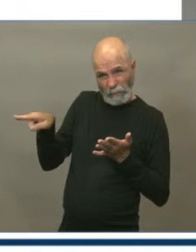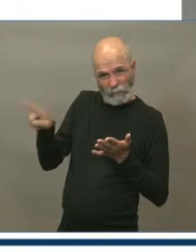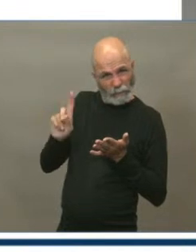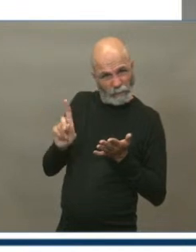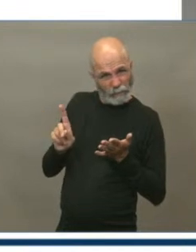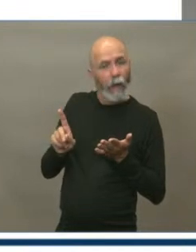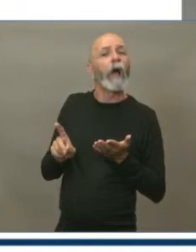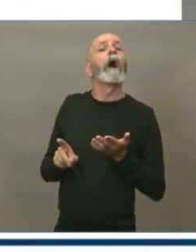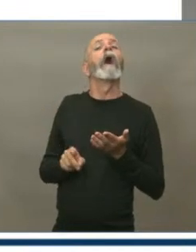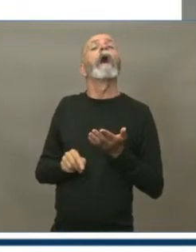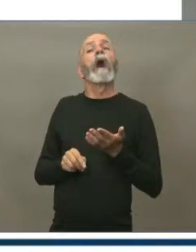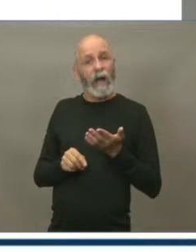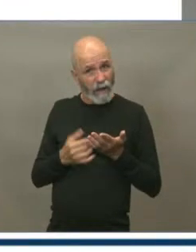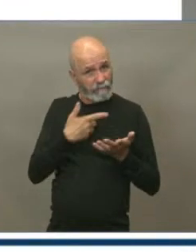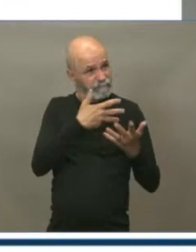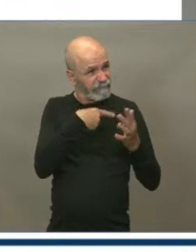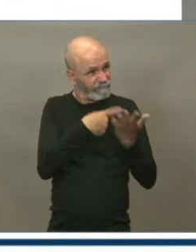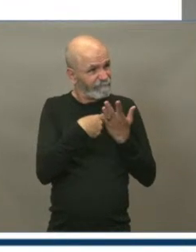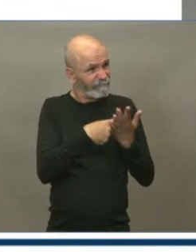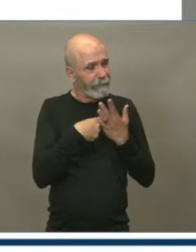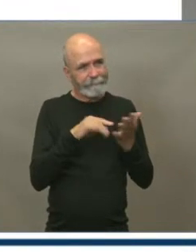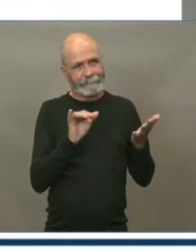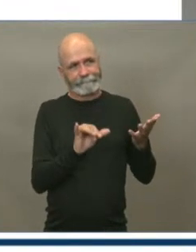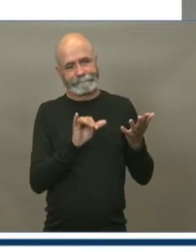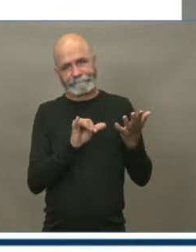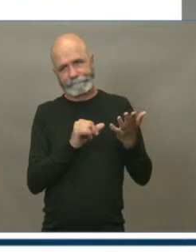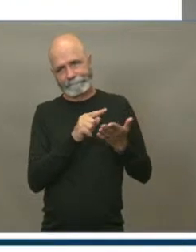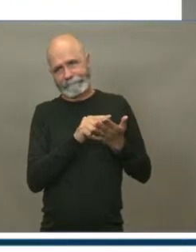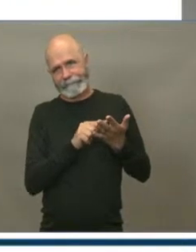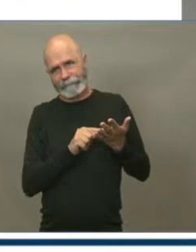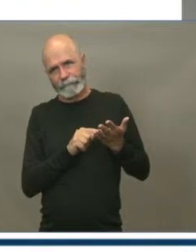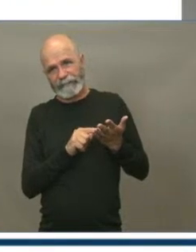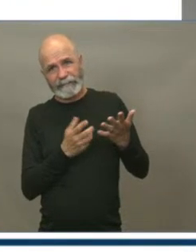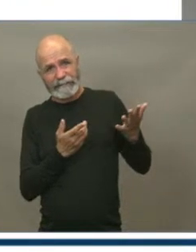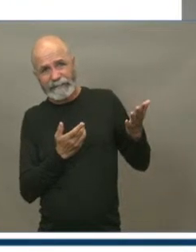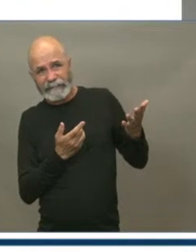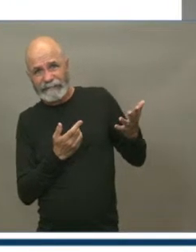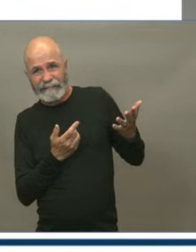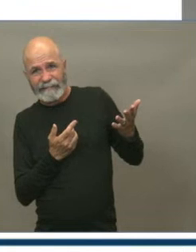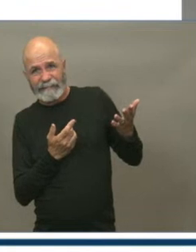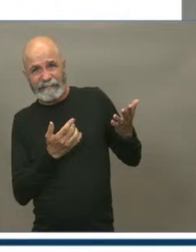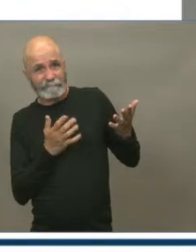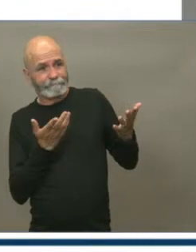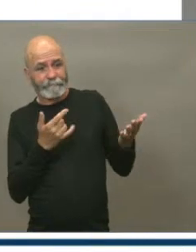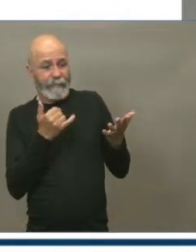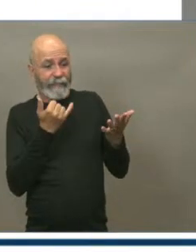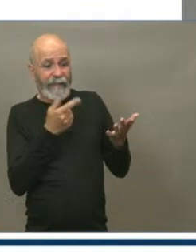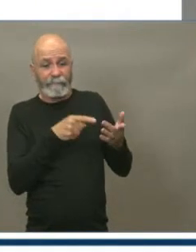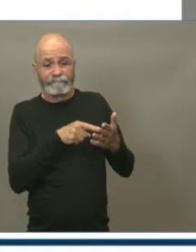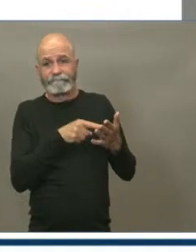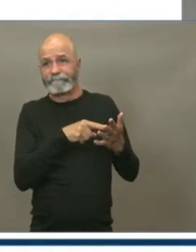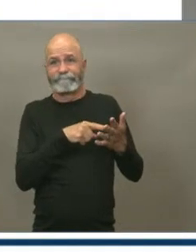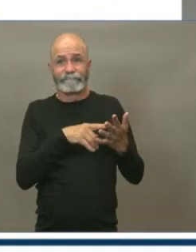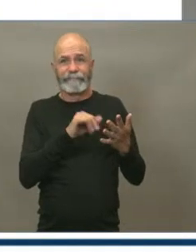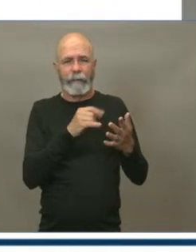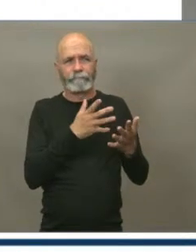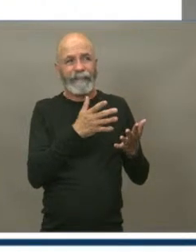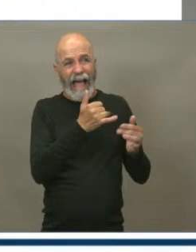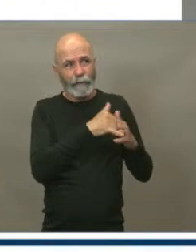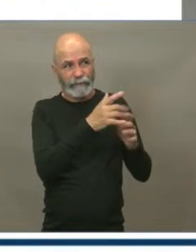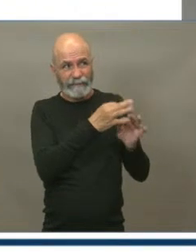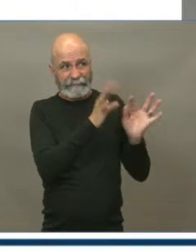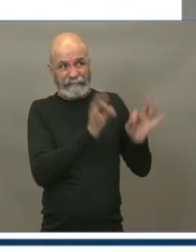that conversation about how does that inform policy decisions, which also then have to bring in a whole range of